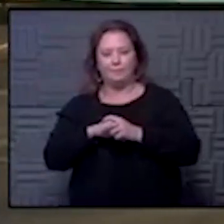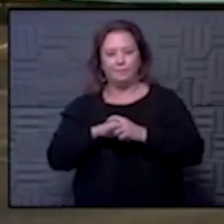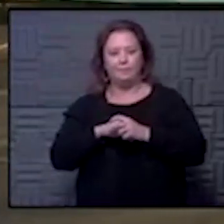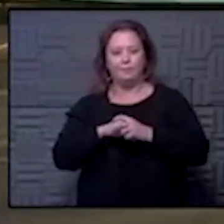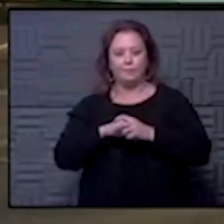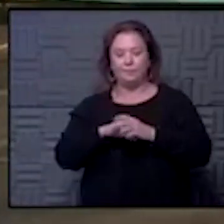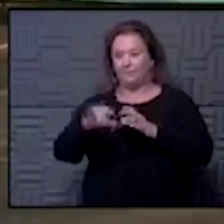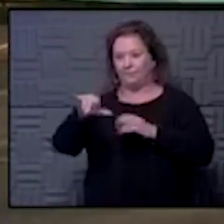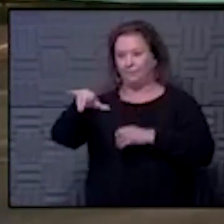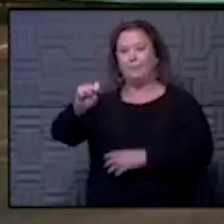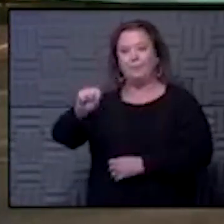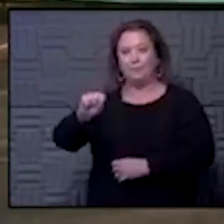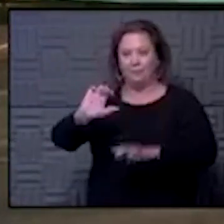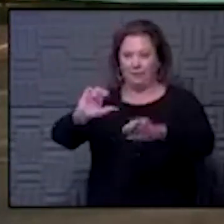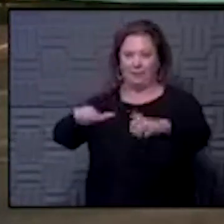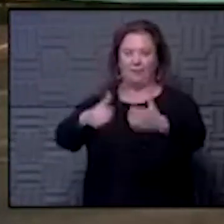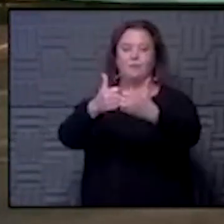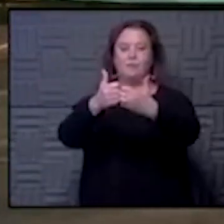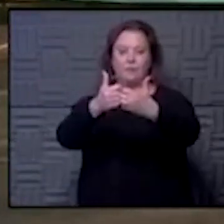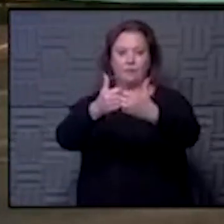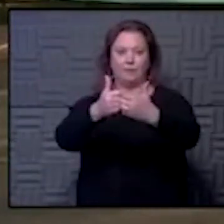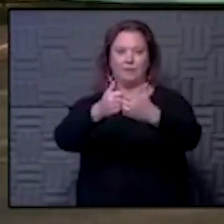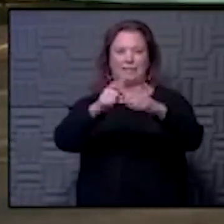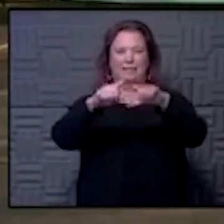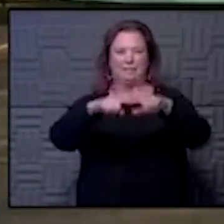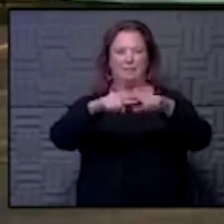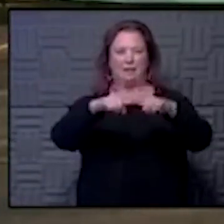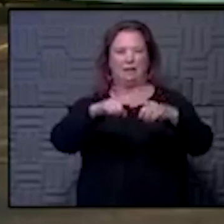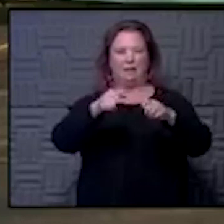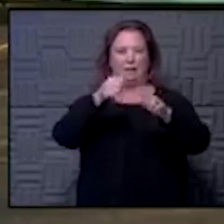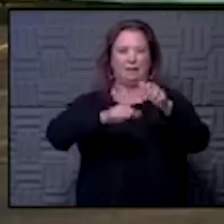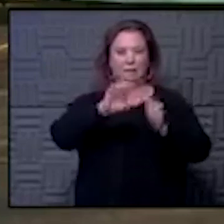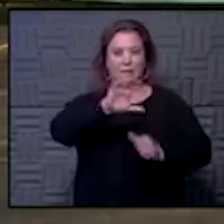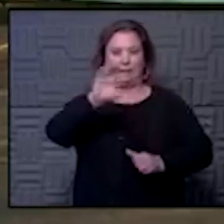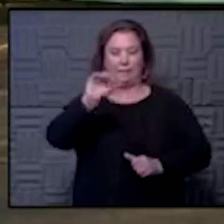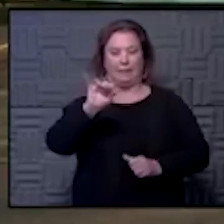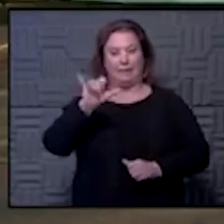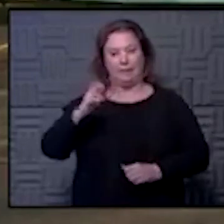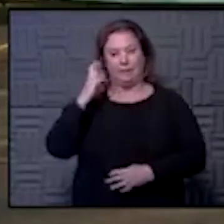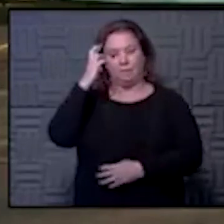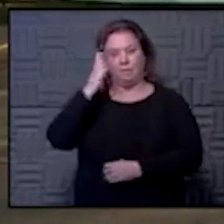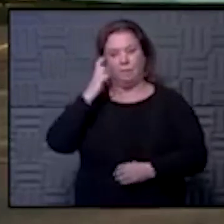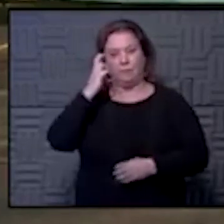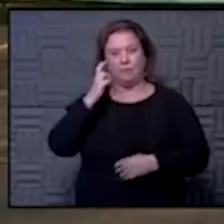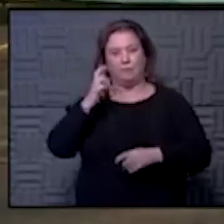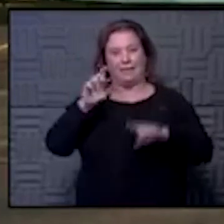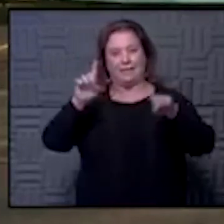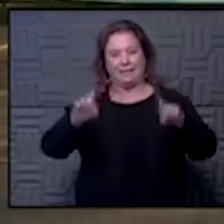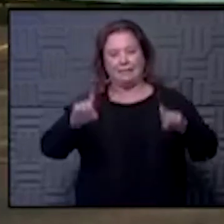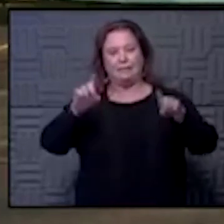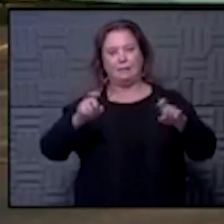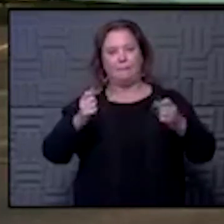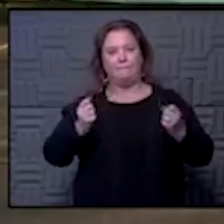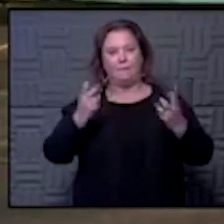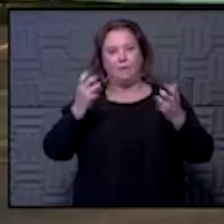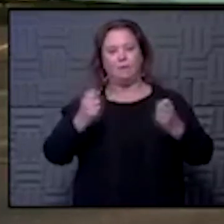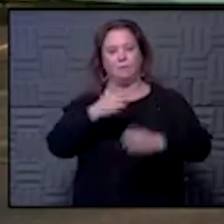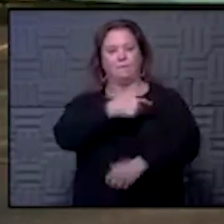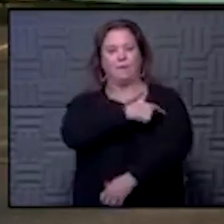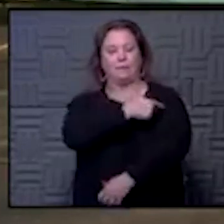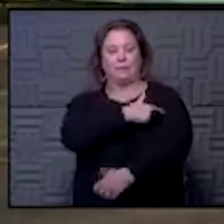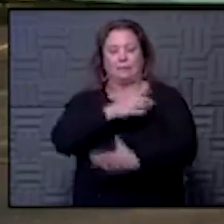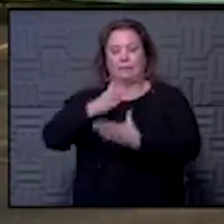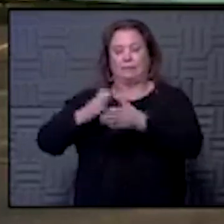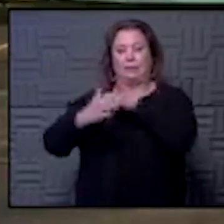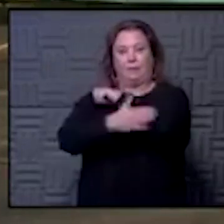It is absolutely challenging depending on each manufacturer. This is one of the reasons why we need to test multiple vaccines. Some